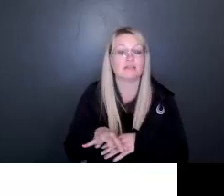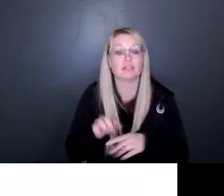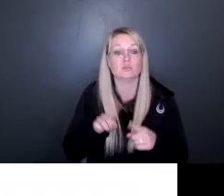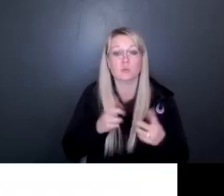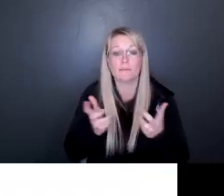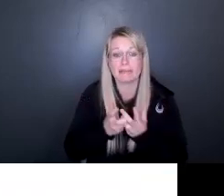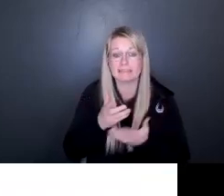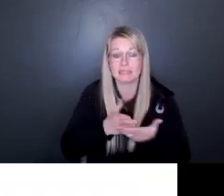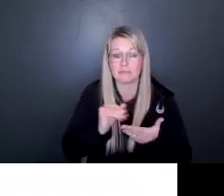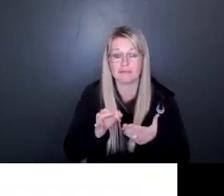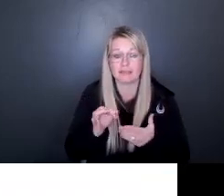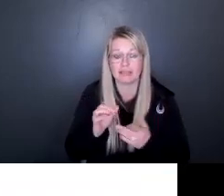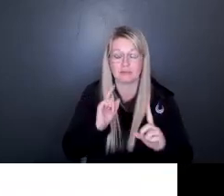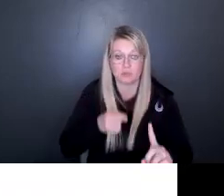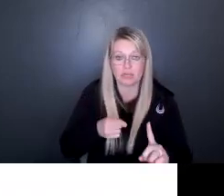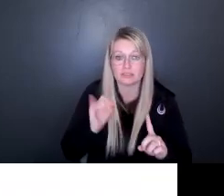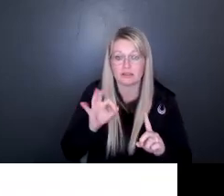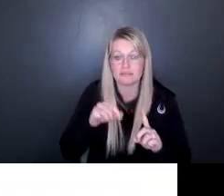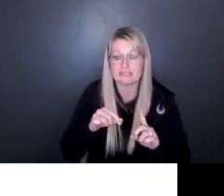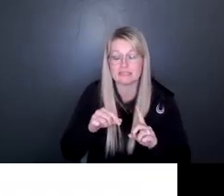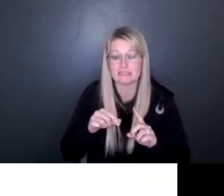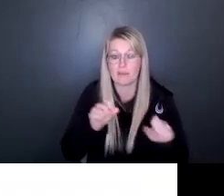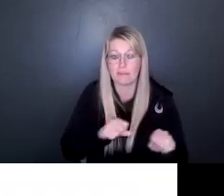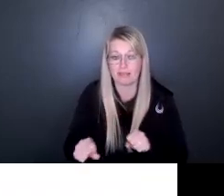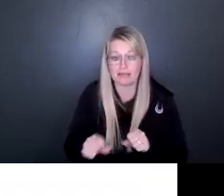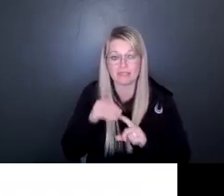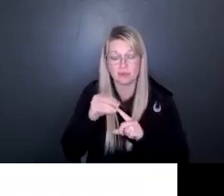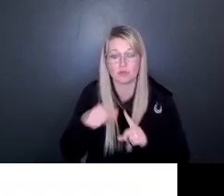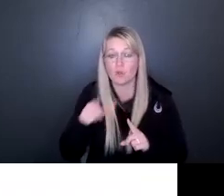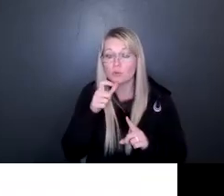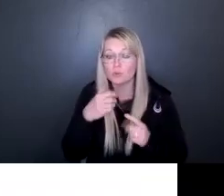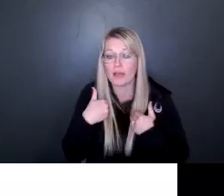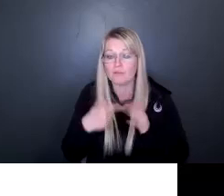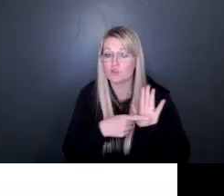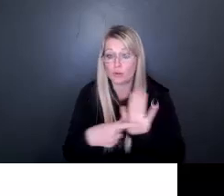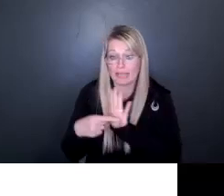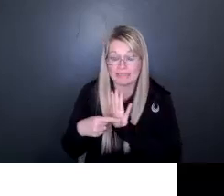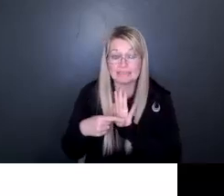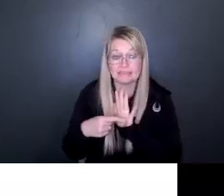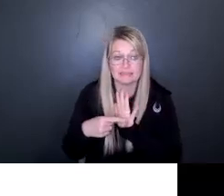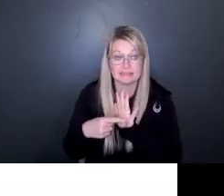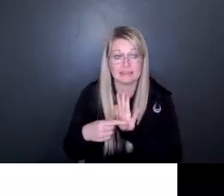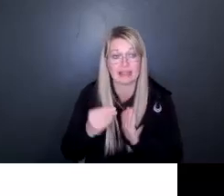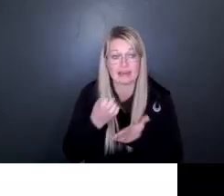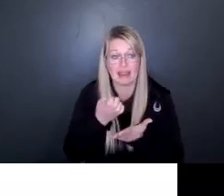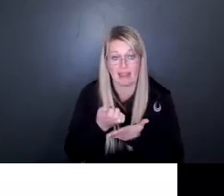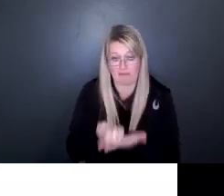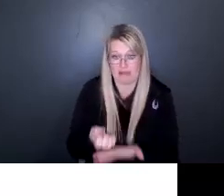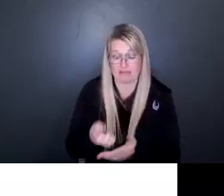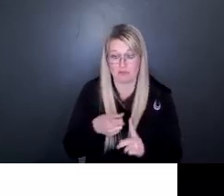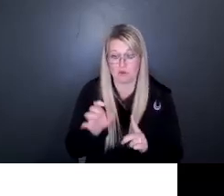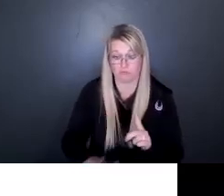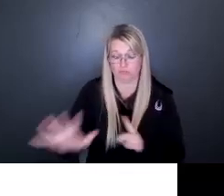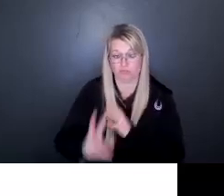of the objectives of the Global Disability Summit, especially in terms of showcasing best practice and evidence from across the world